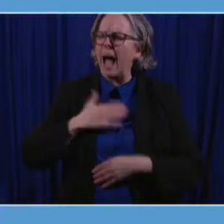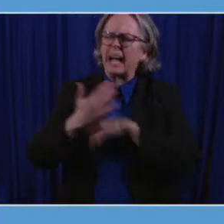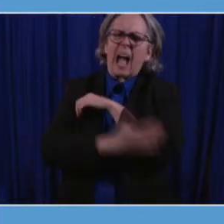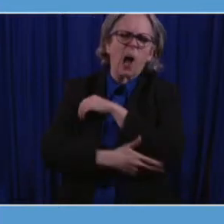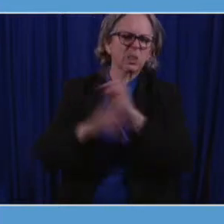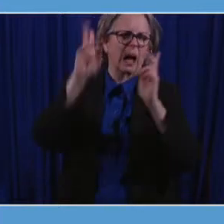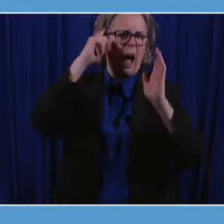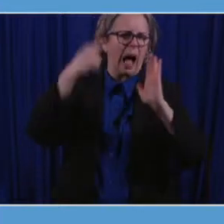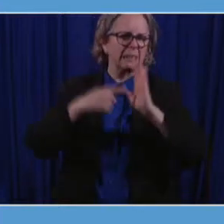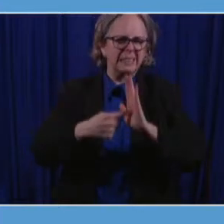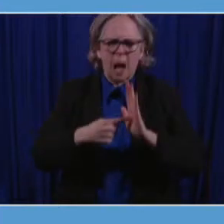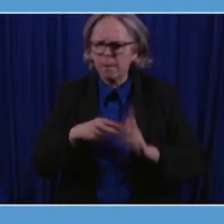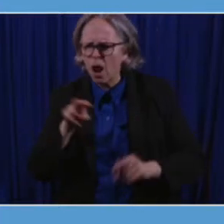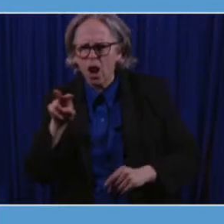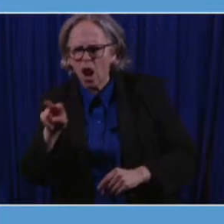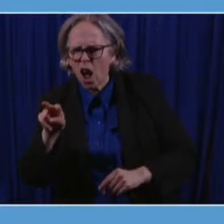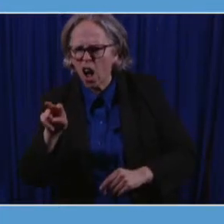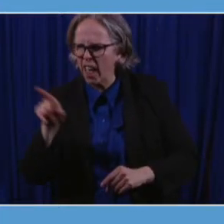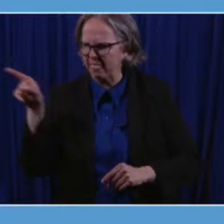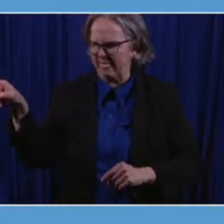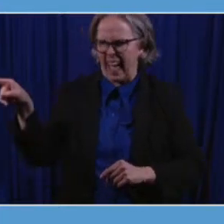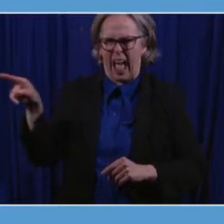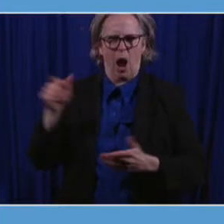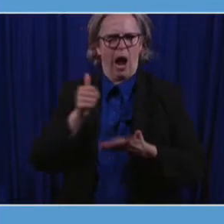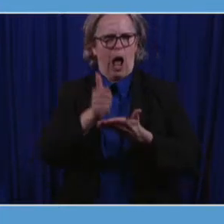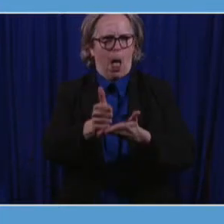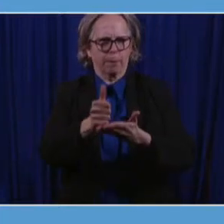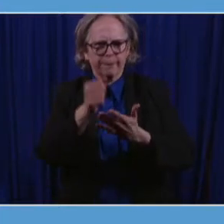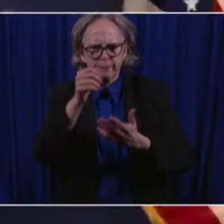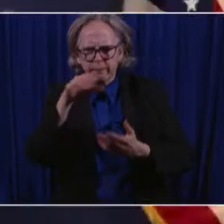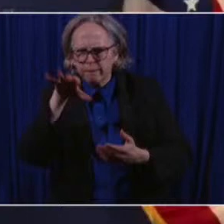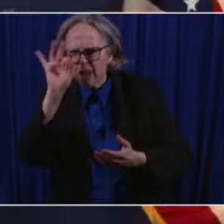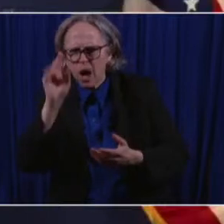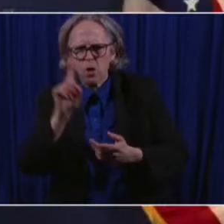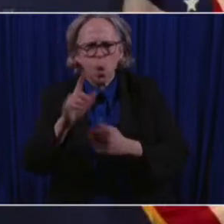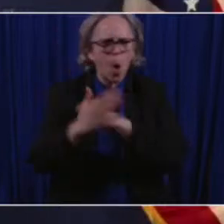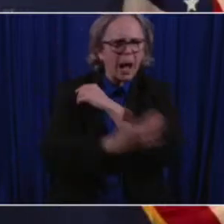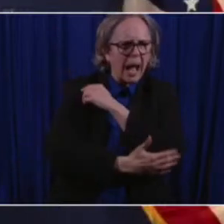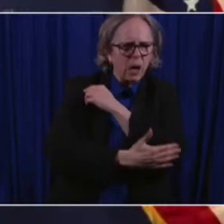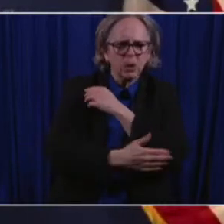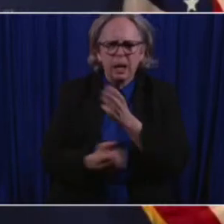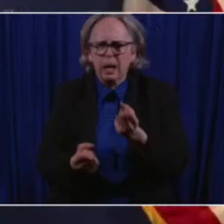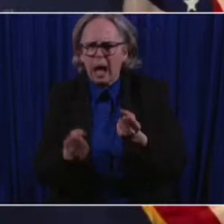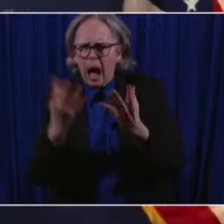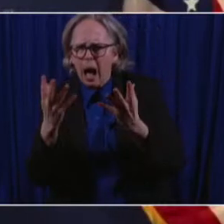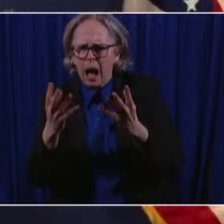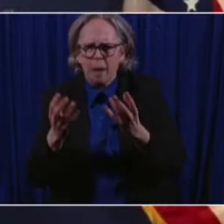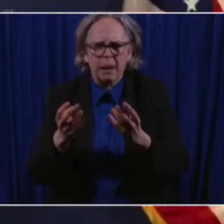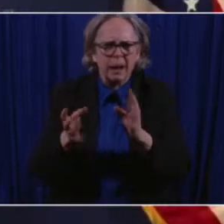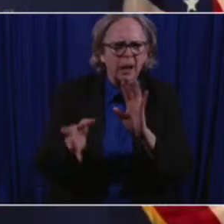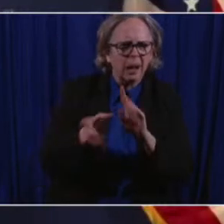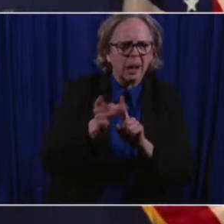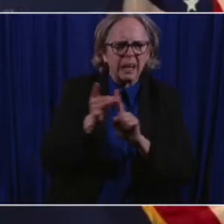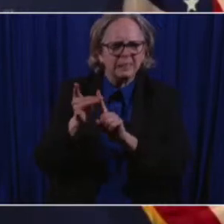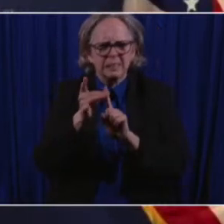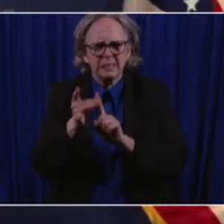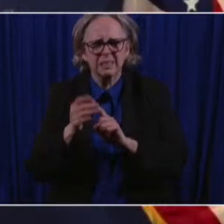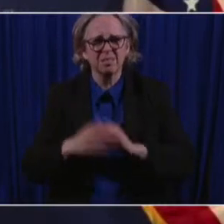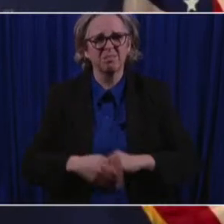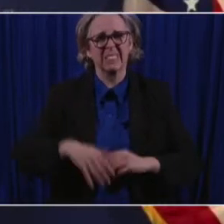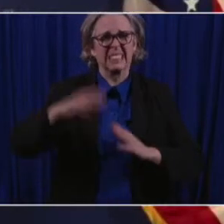number, and that's going to give you a pretty good idea of where you are. Let's look at the top 20 there,